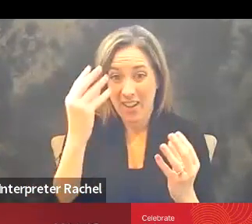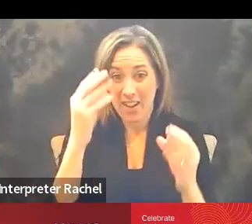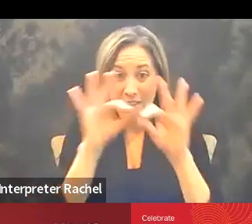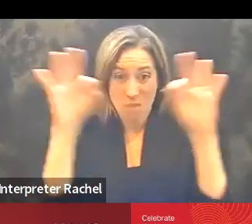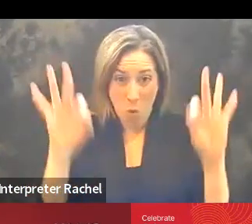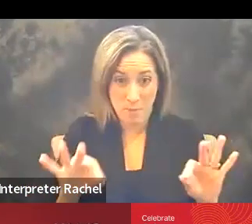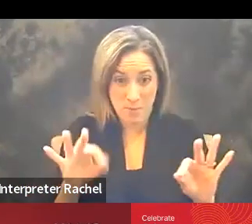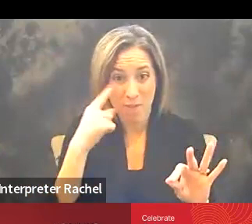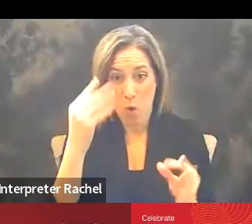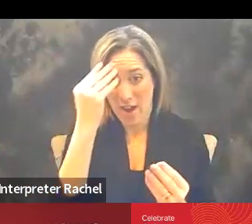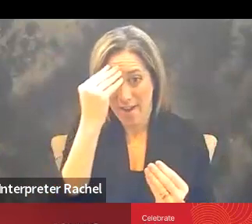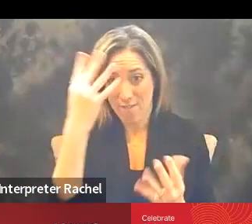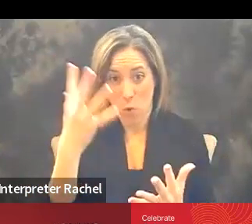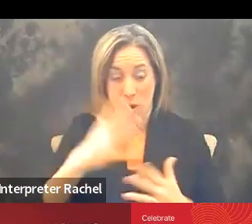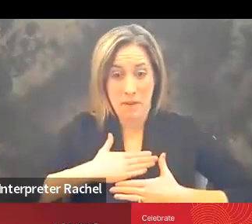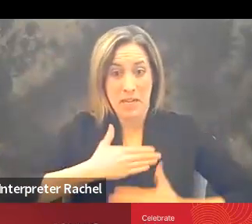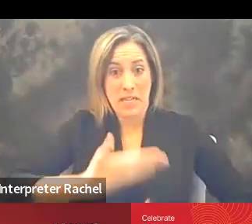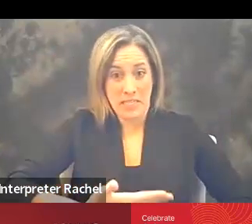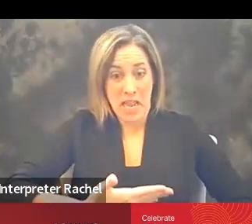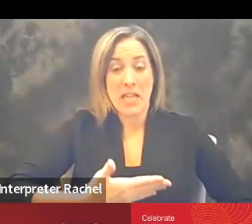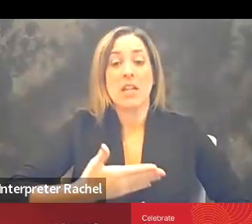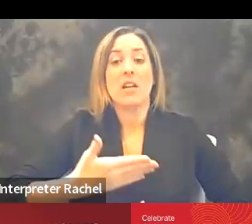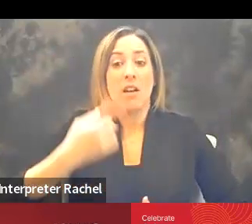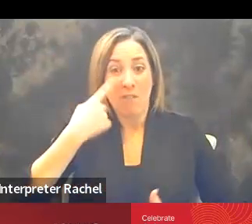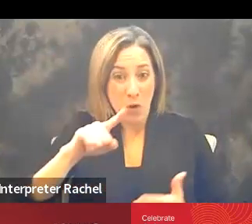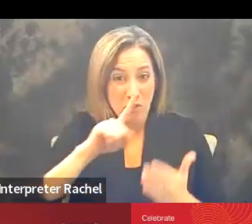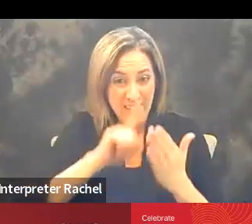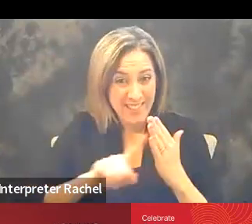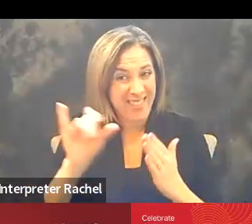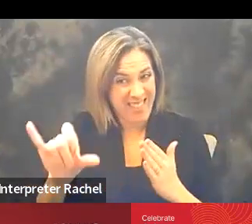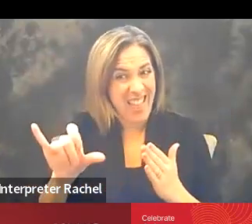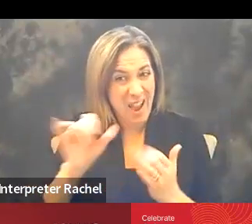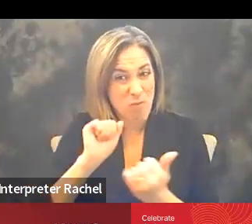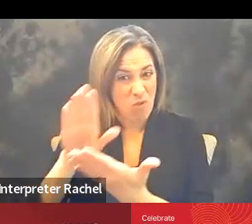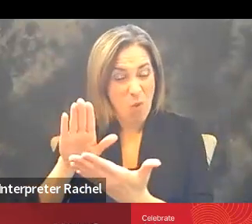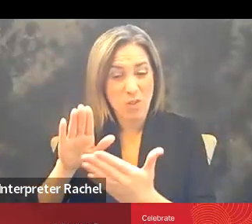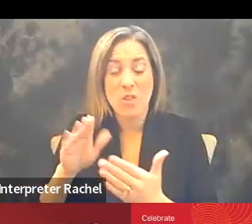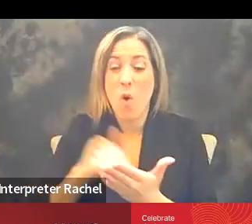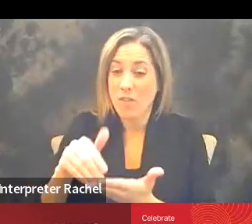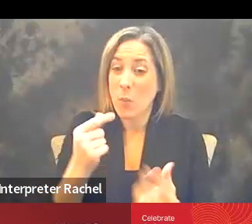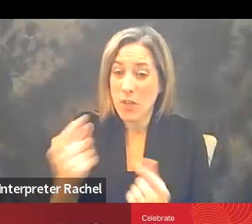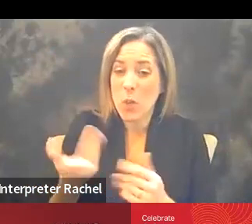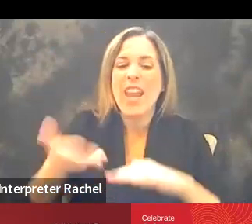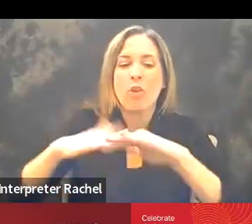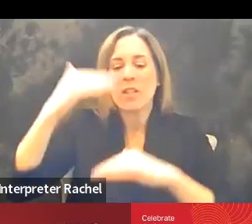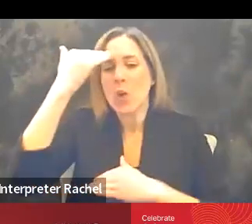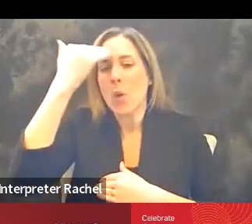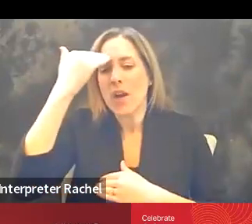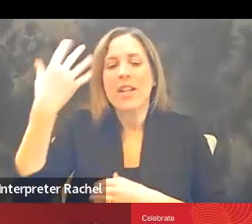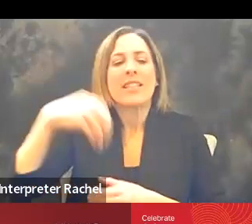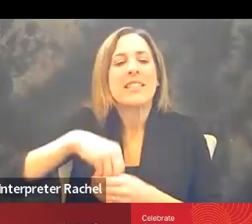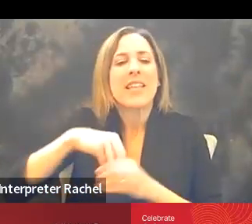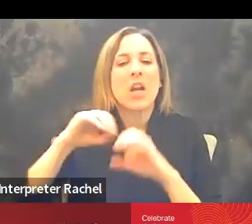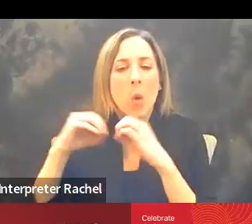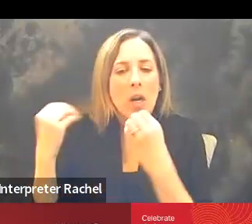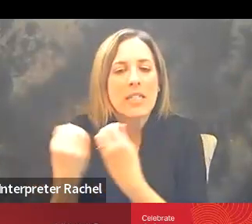way. A lot of informed consent for research. So a lot of what we do is even just trying to raise awareness within kind of organizations and on